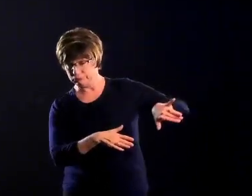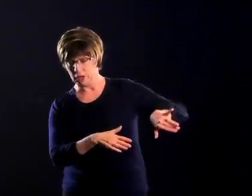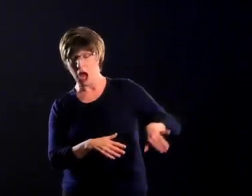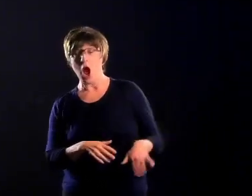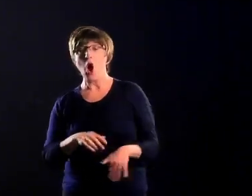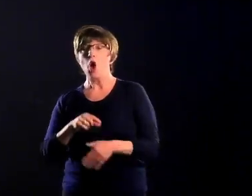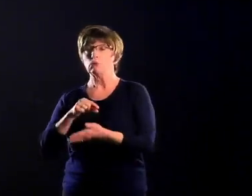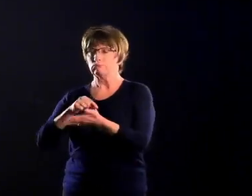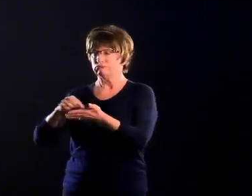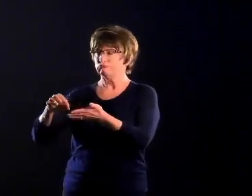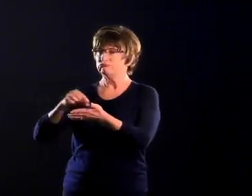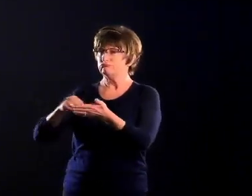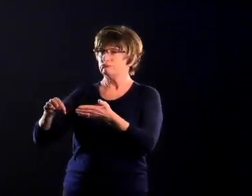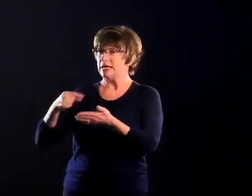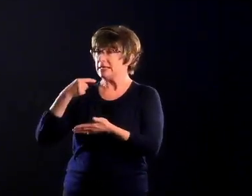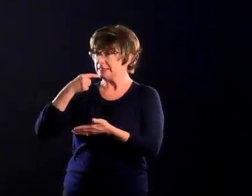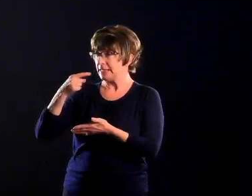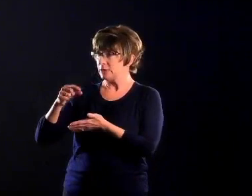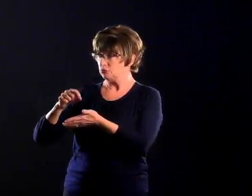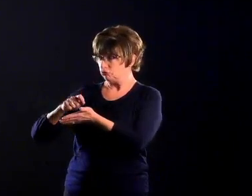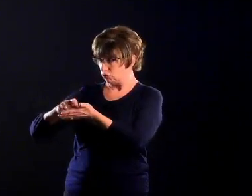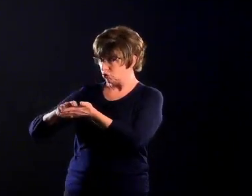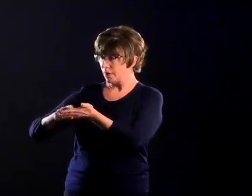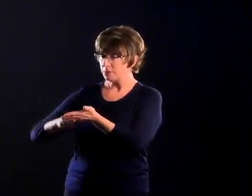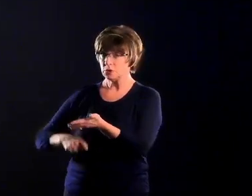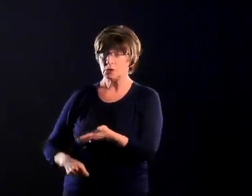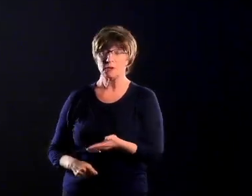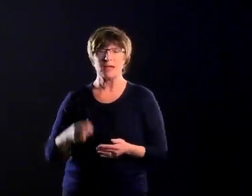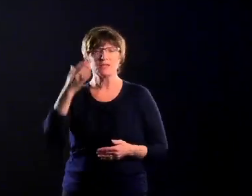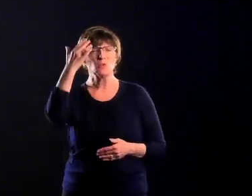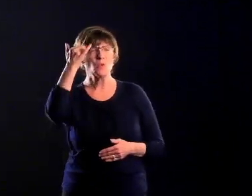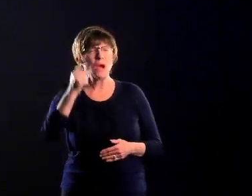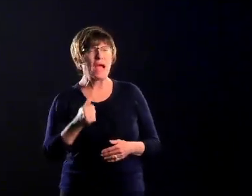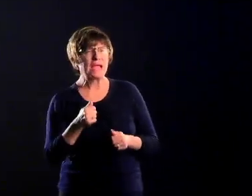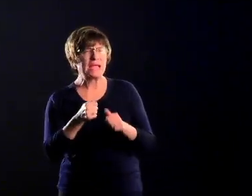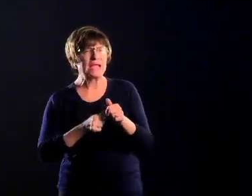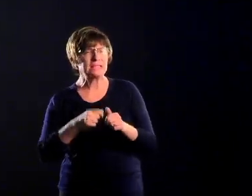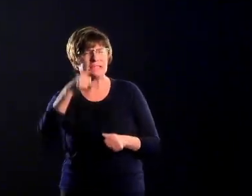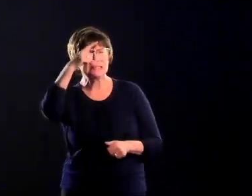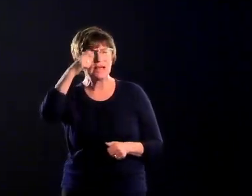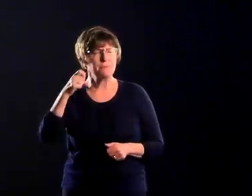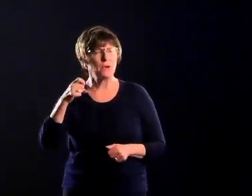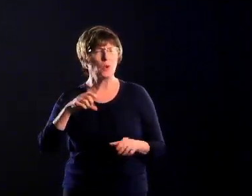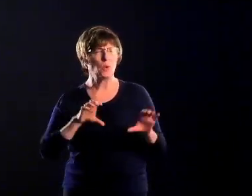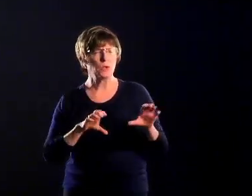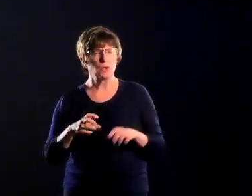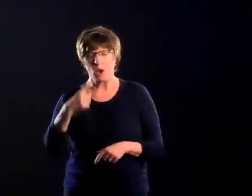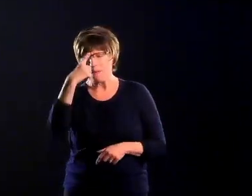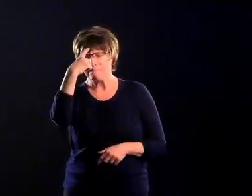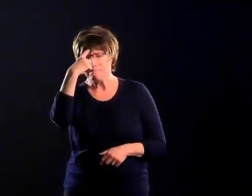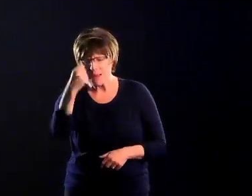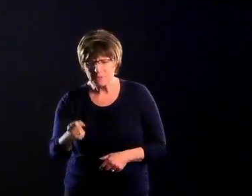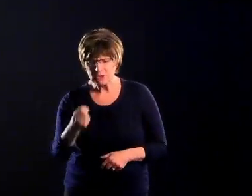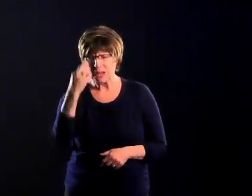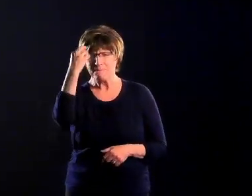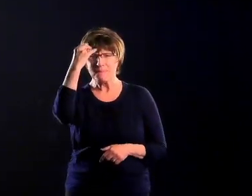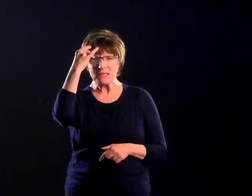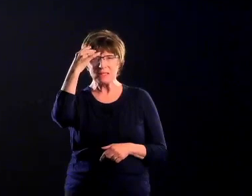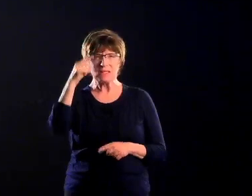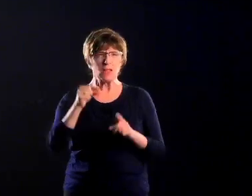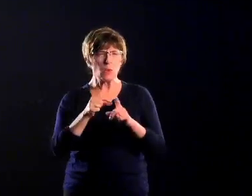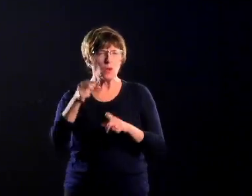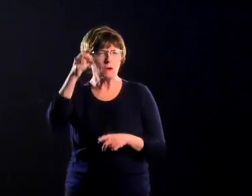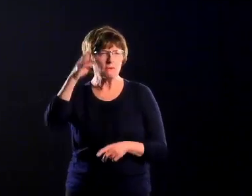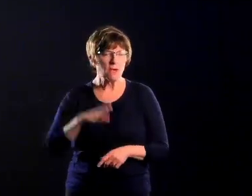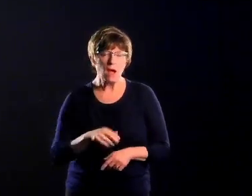why we go through Mission M&M. That's why we take time each summer to make sure that we're meditating and memorizing the word of God. And obviously, it's not just a